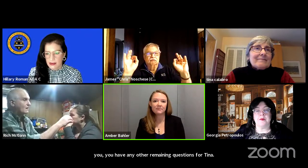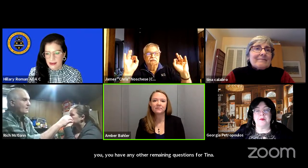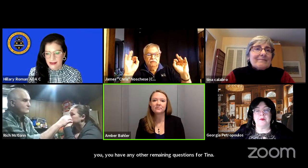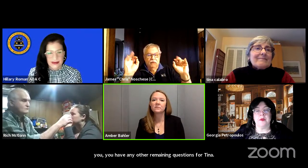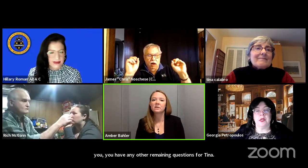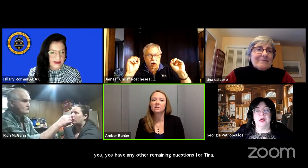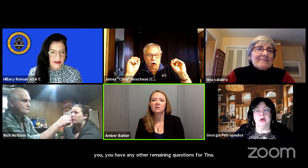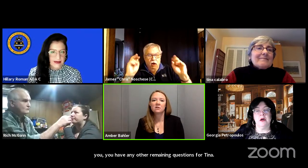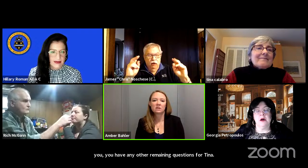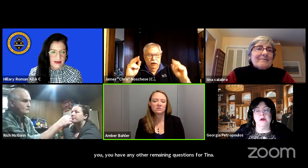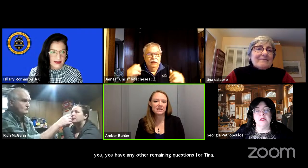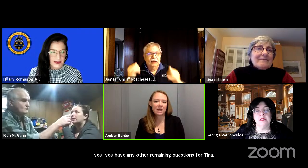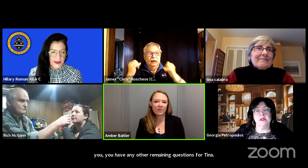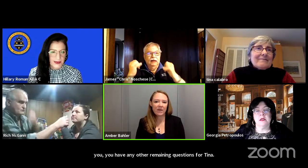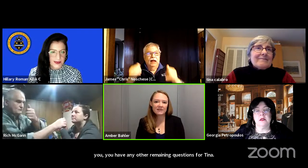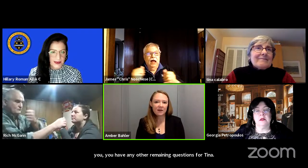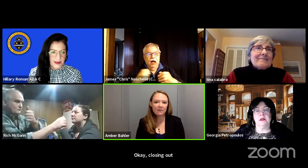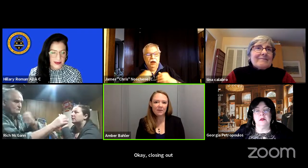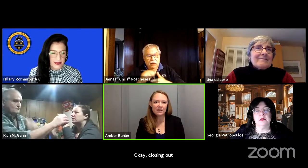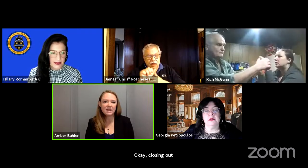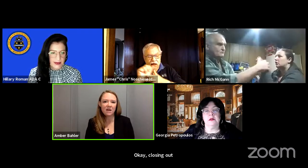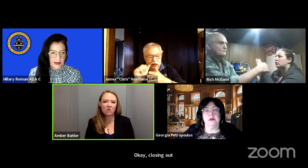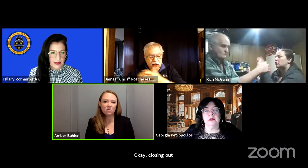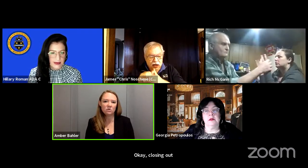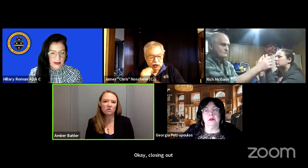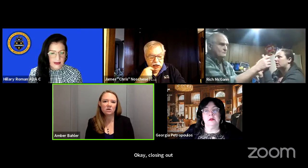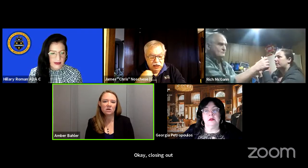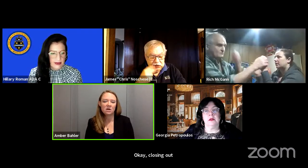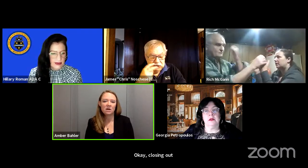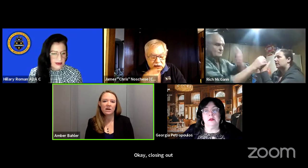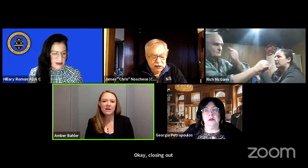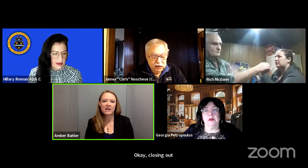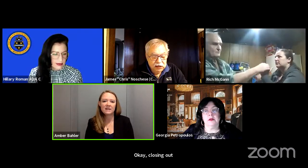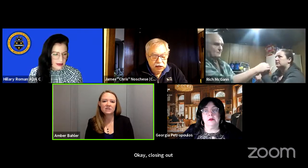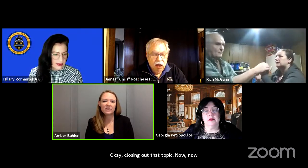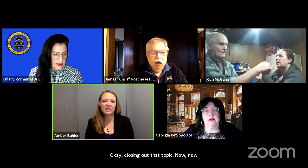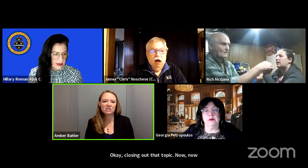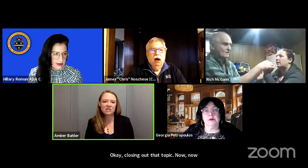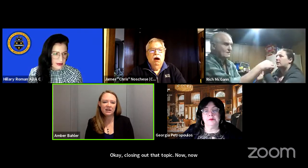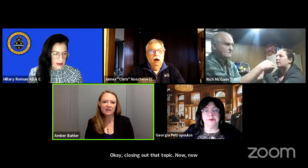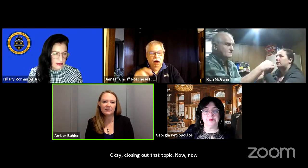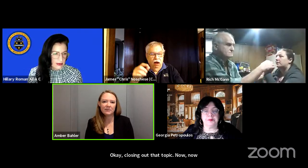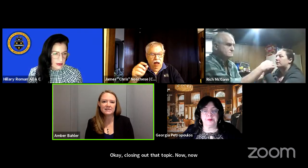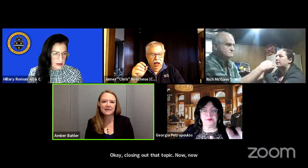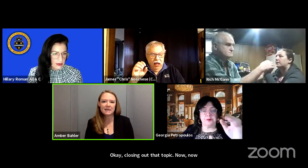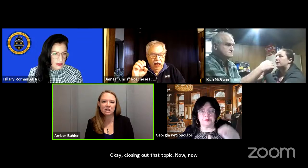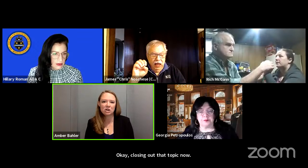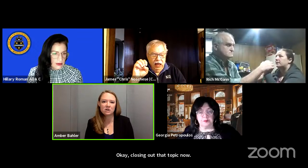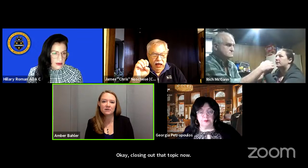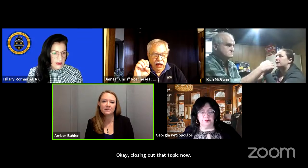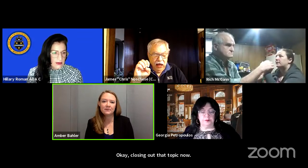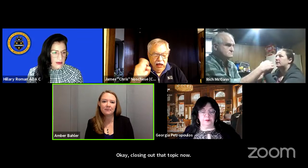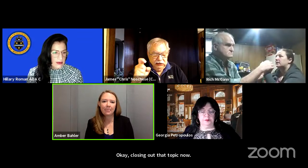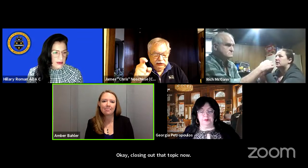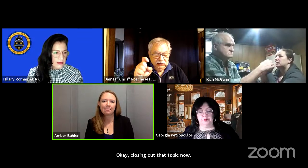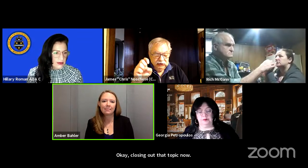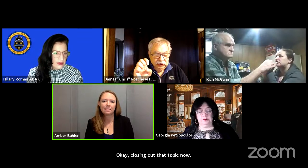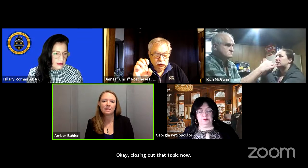Okay, closing out that topic now. Next on the agenda, let me see here.